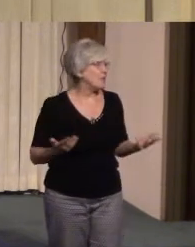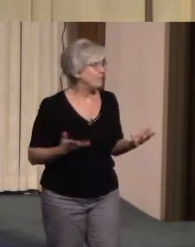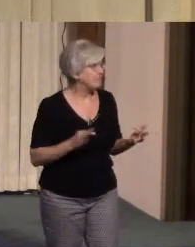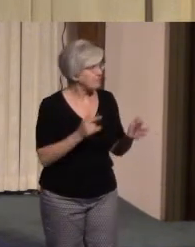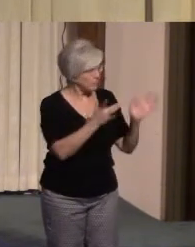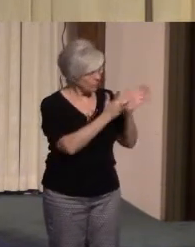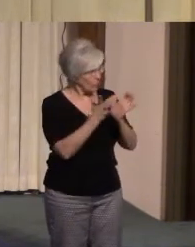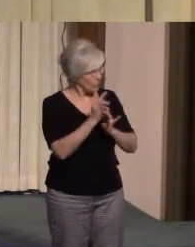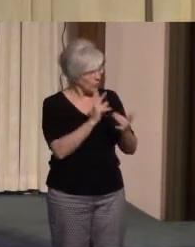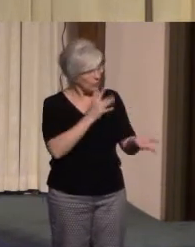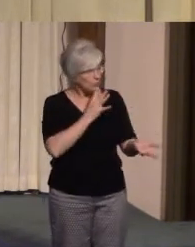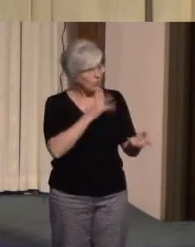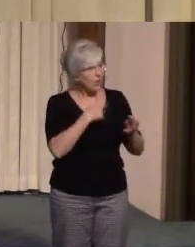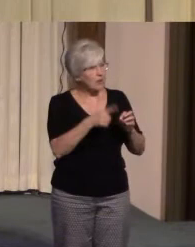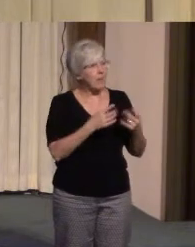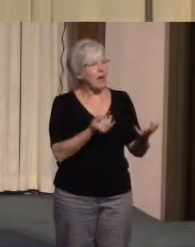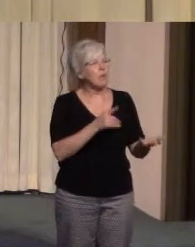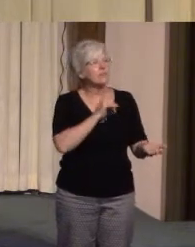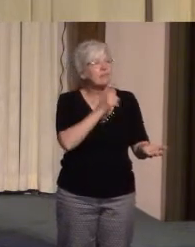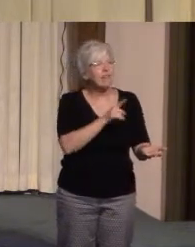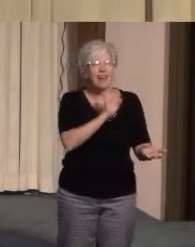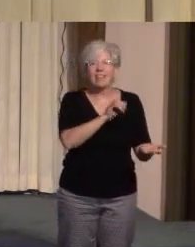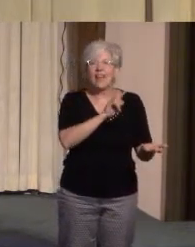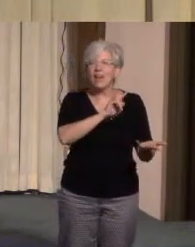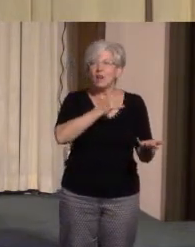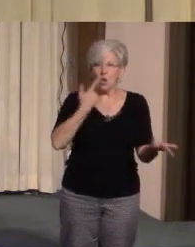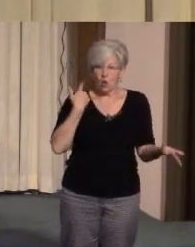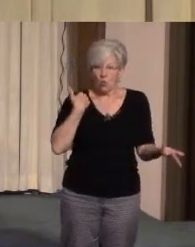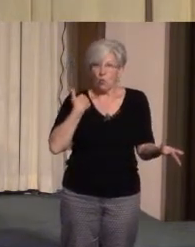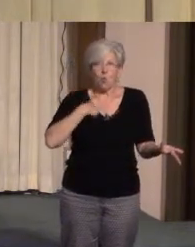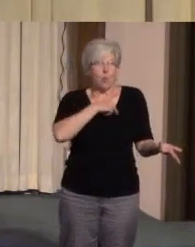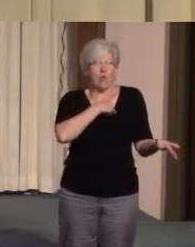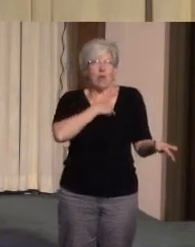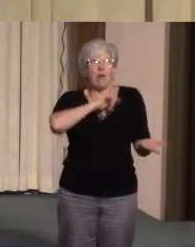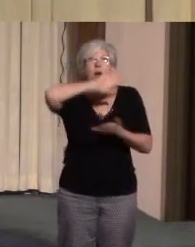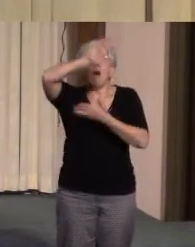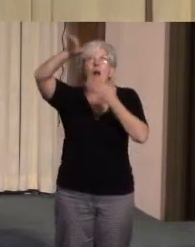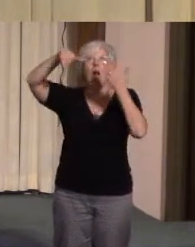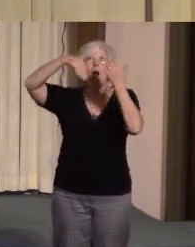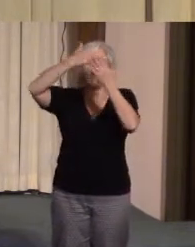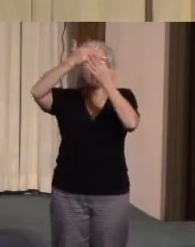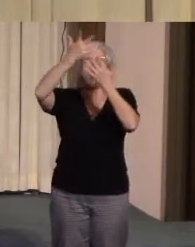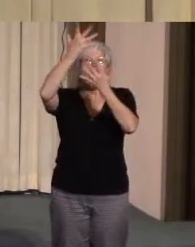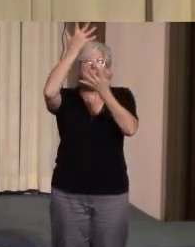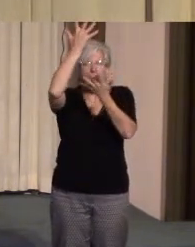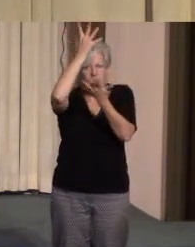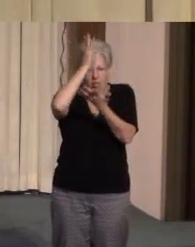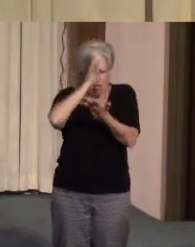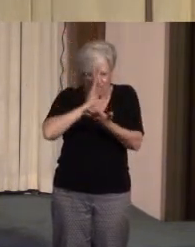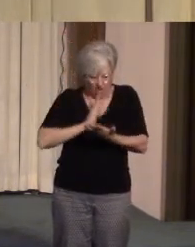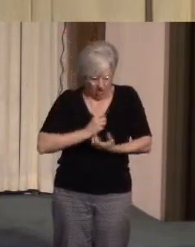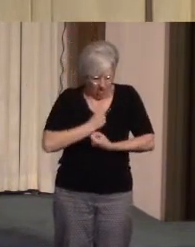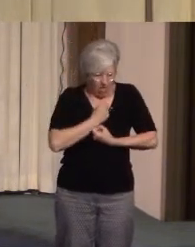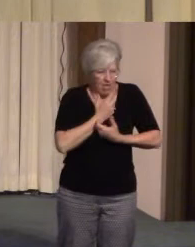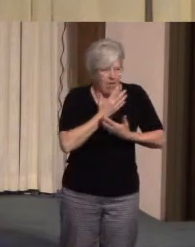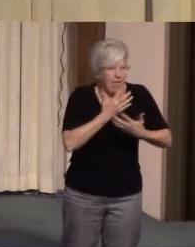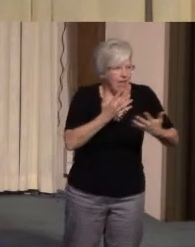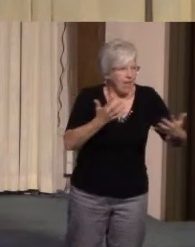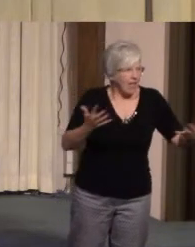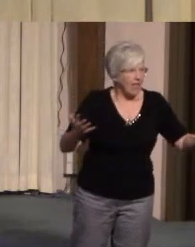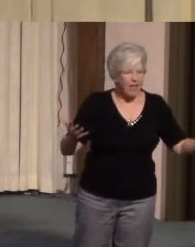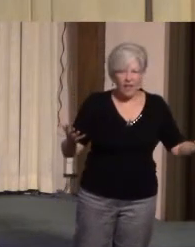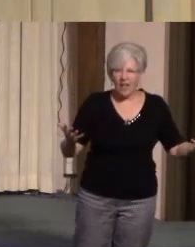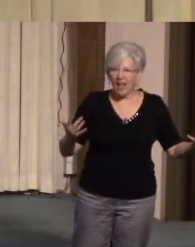So what Jesus was talking about was the fact that we are all pressed forth into flesh from the same thing. We're all God's